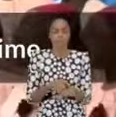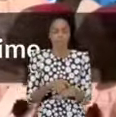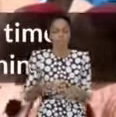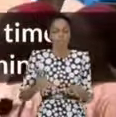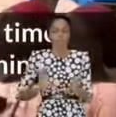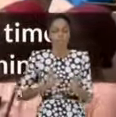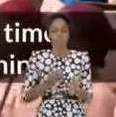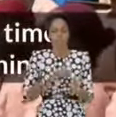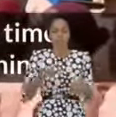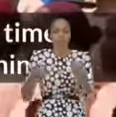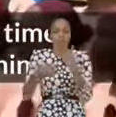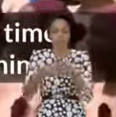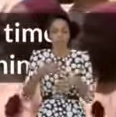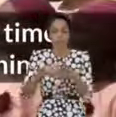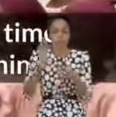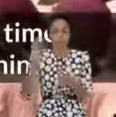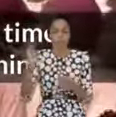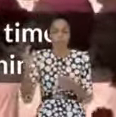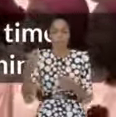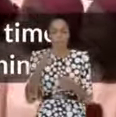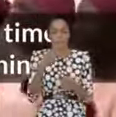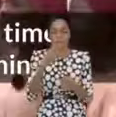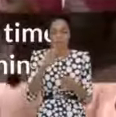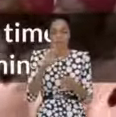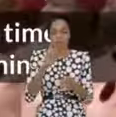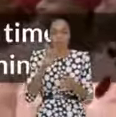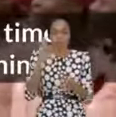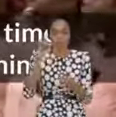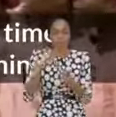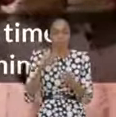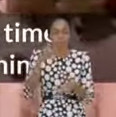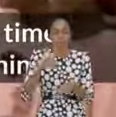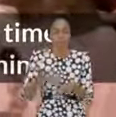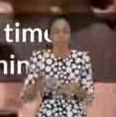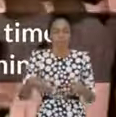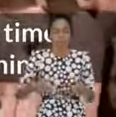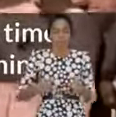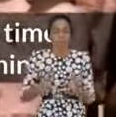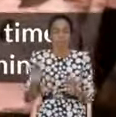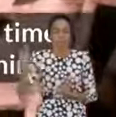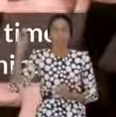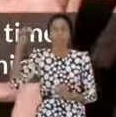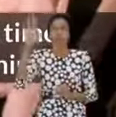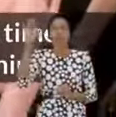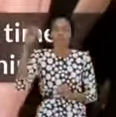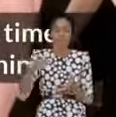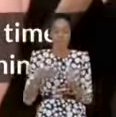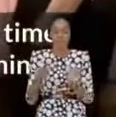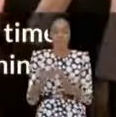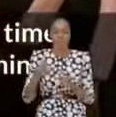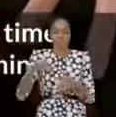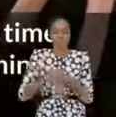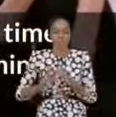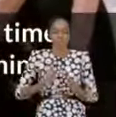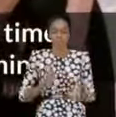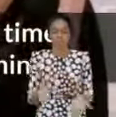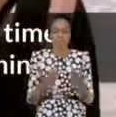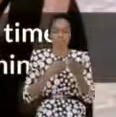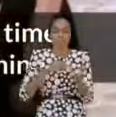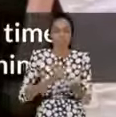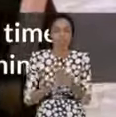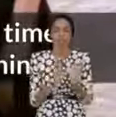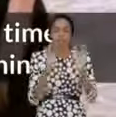So let us go back to Bethel one more time. Your name was Jesus. Let the light of Jesus see us